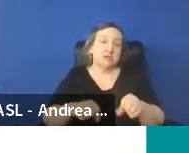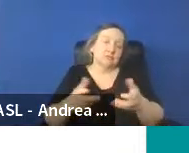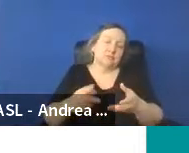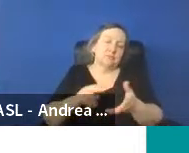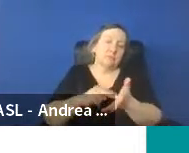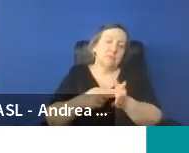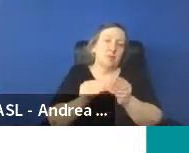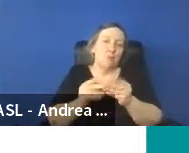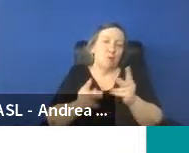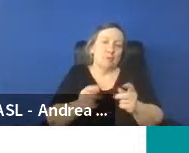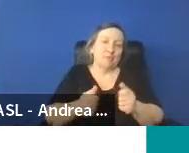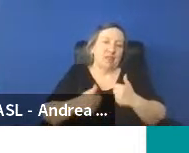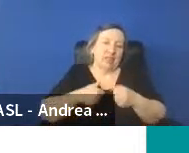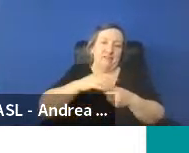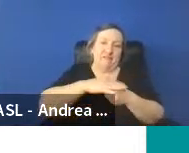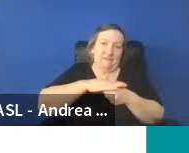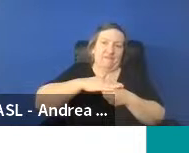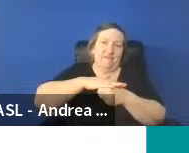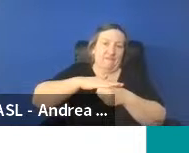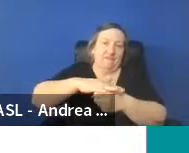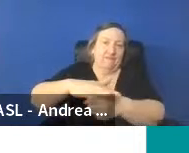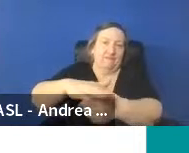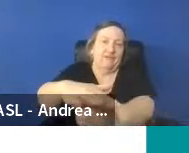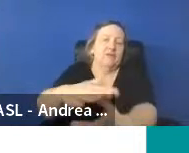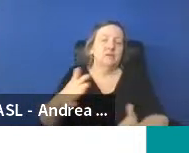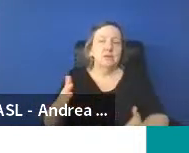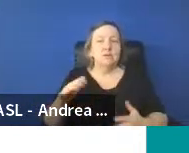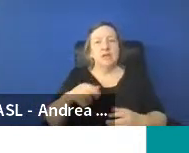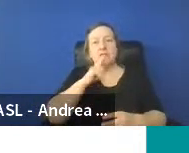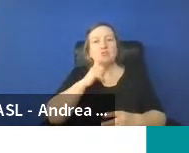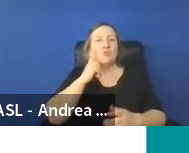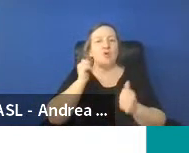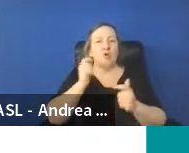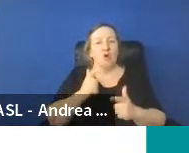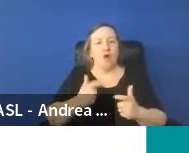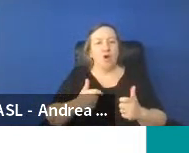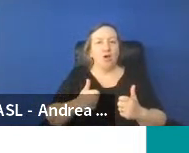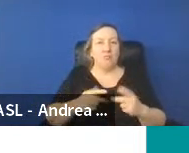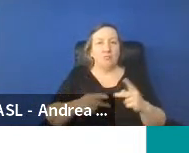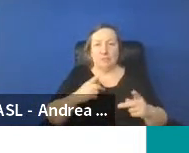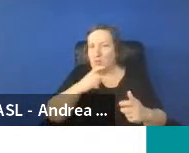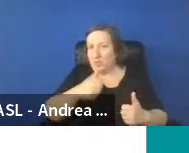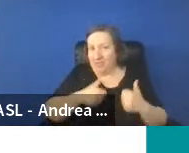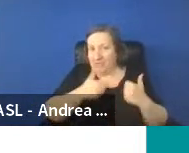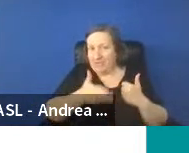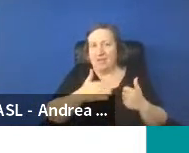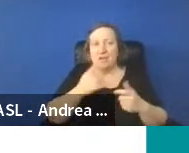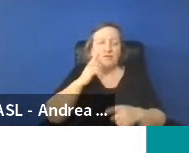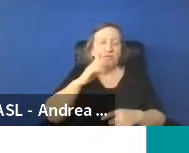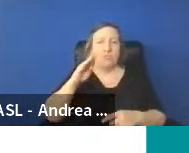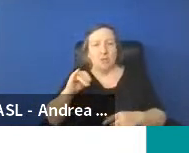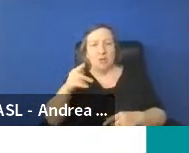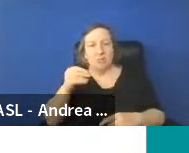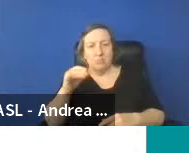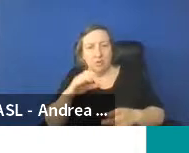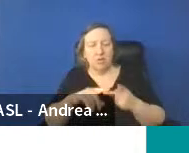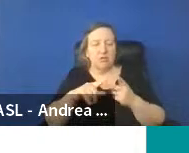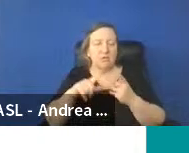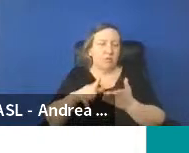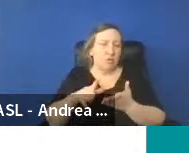means more residents within a half-mile walk, and that's true for all residents. It's also true for BIPOC and low-income